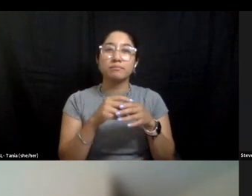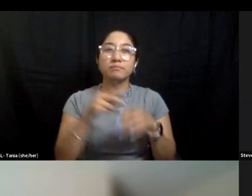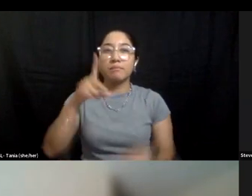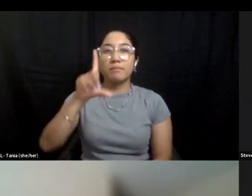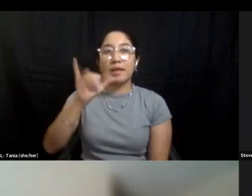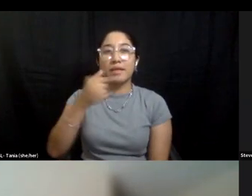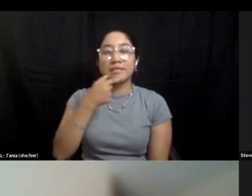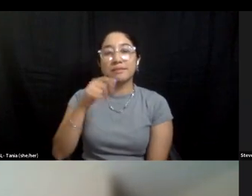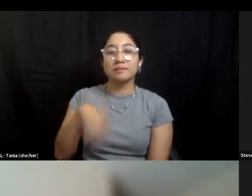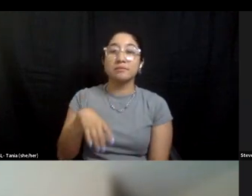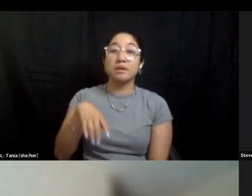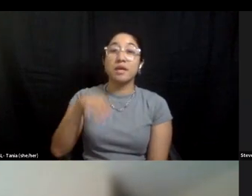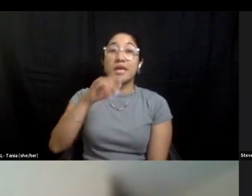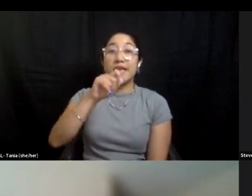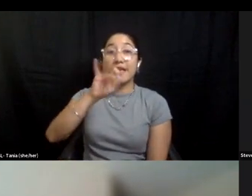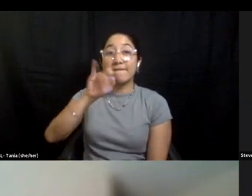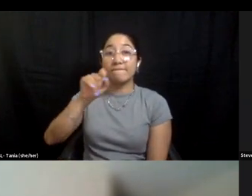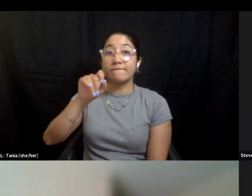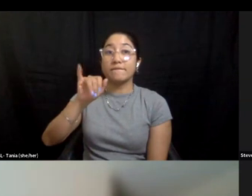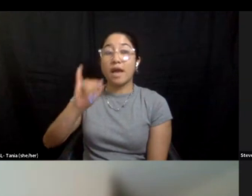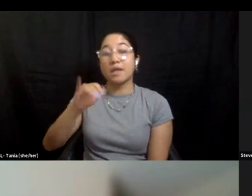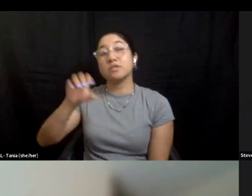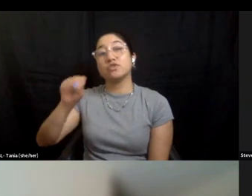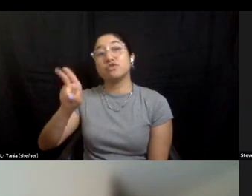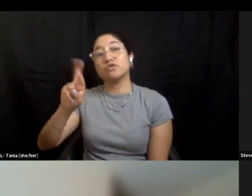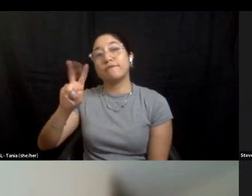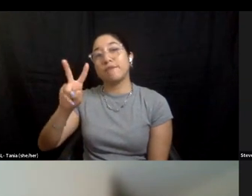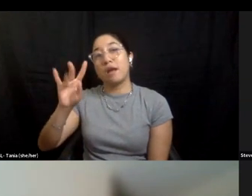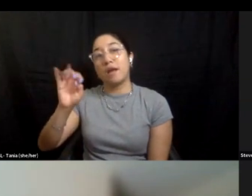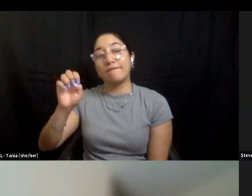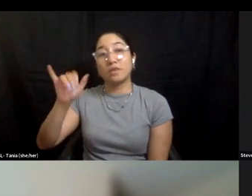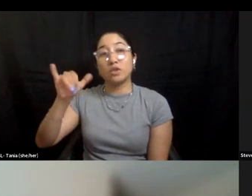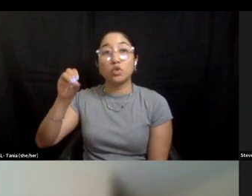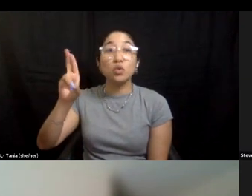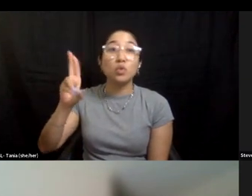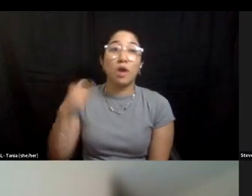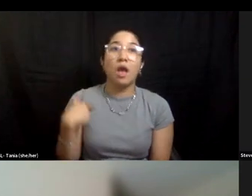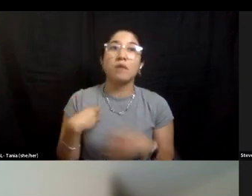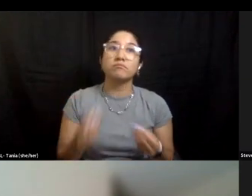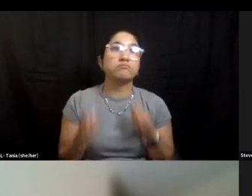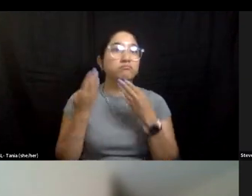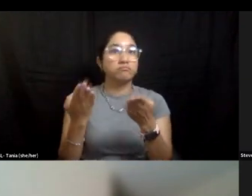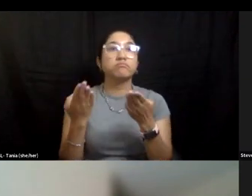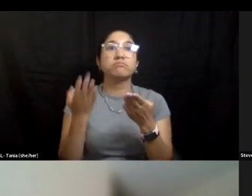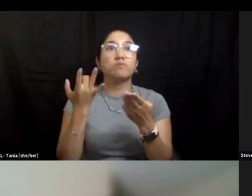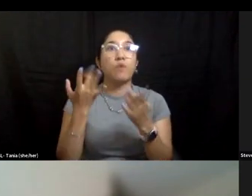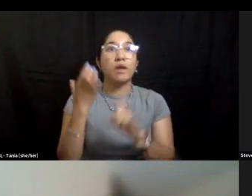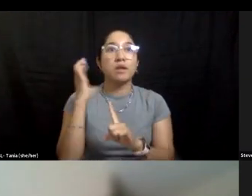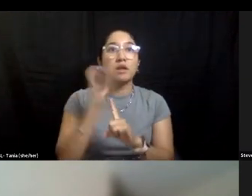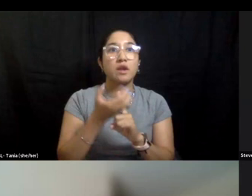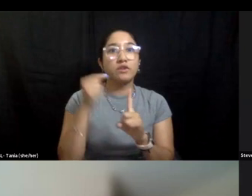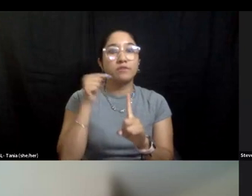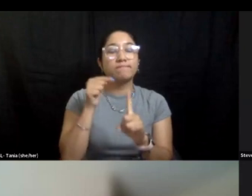by Jonathan Escoffrey, and like highly recommend it, highly recommend it. It's a character really struggling to find